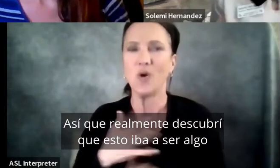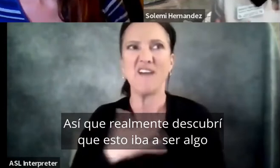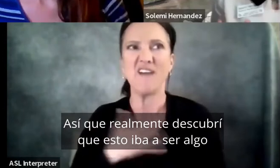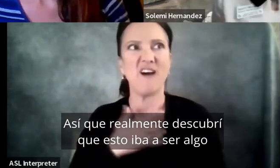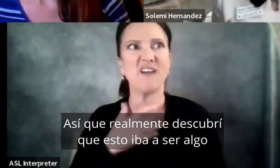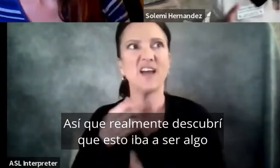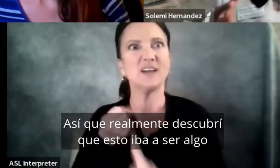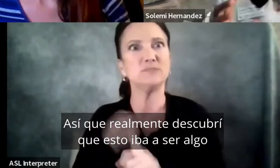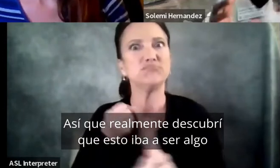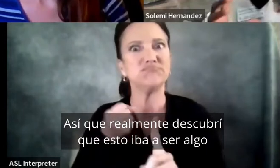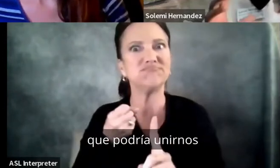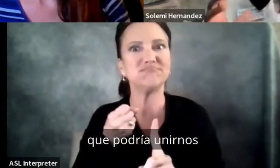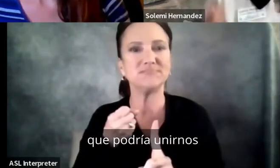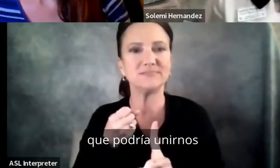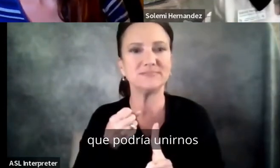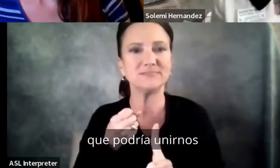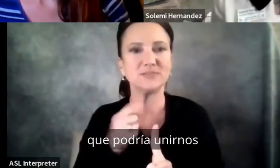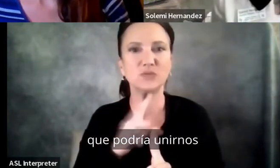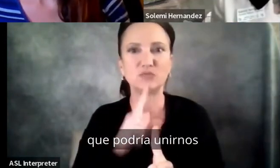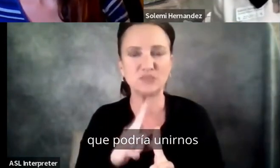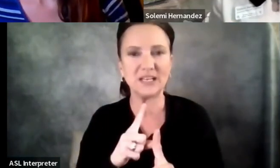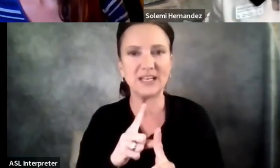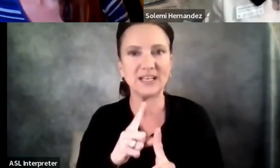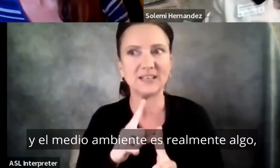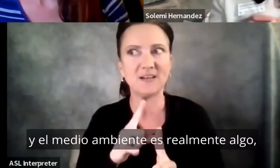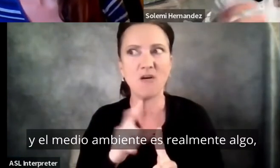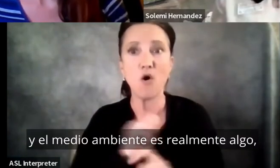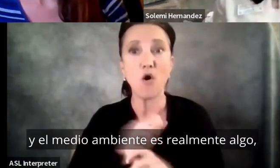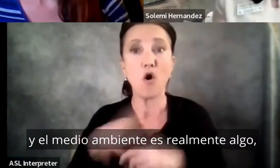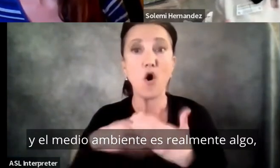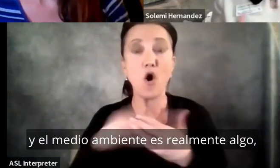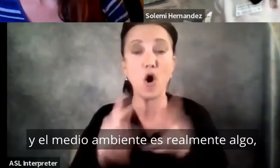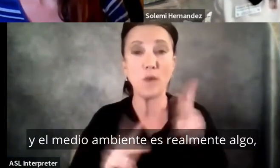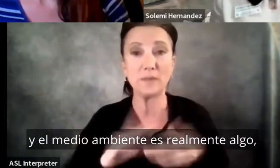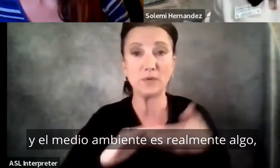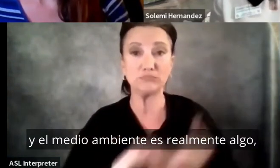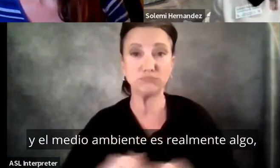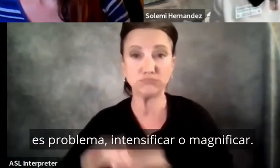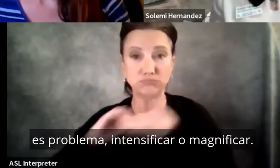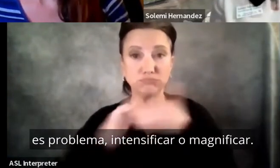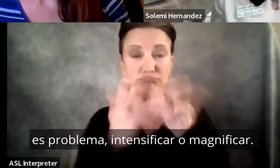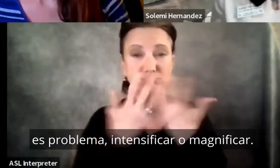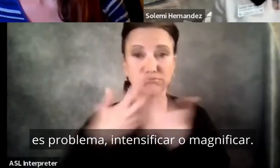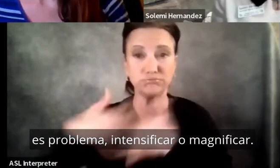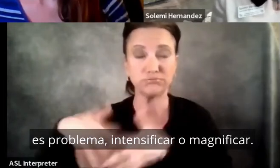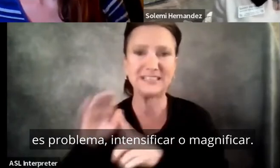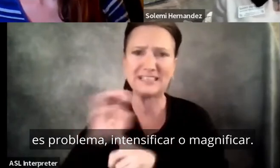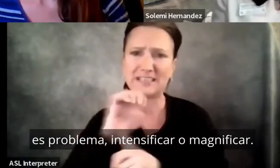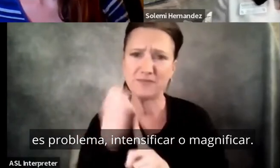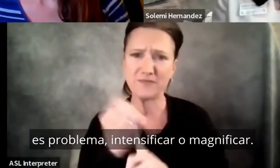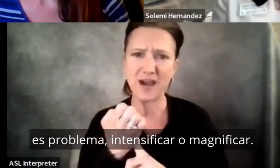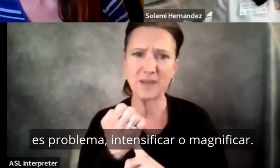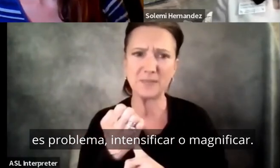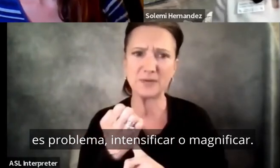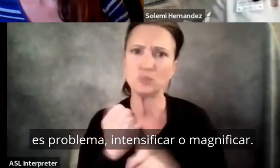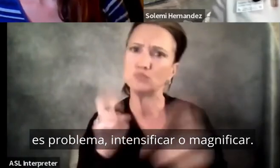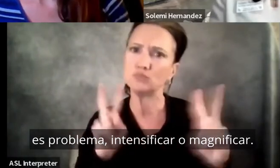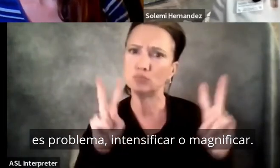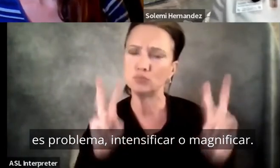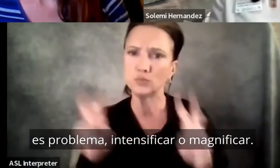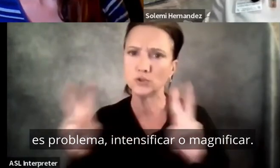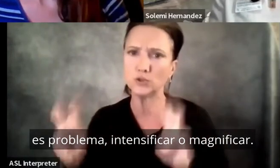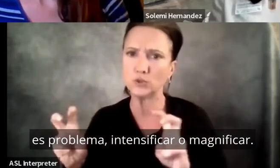this was gonna be something that could unite us. And the environment is really something, it's a issue